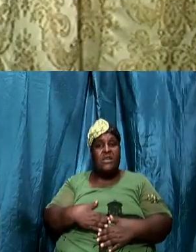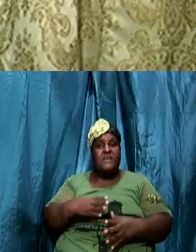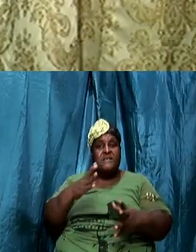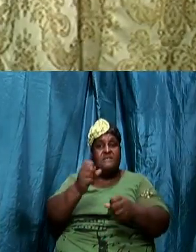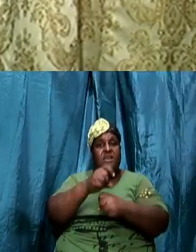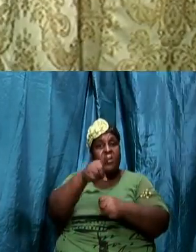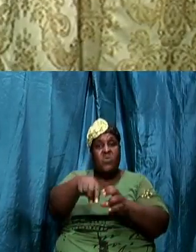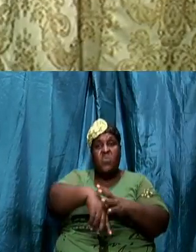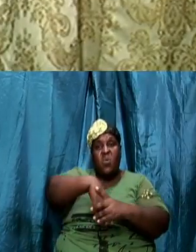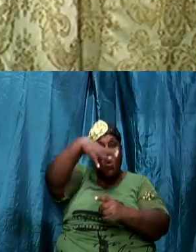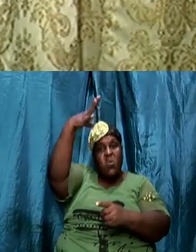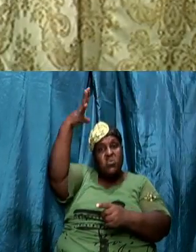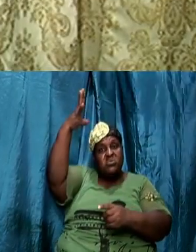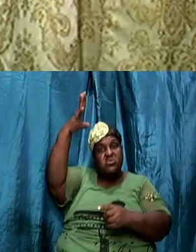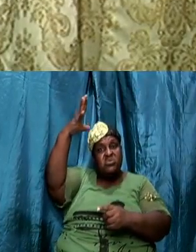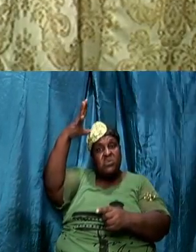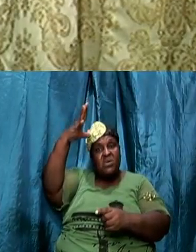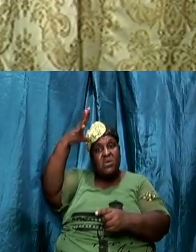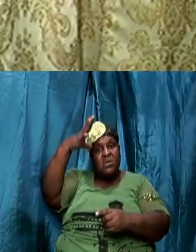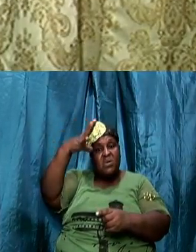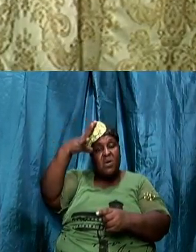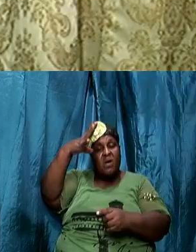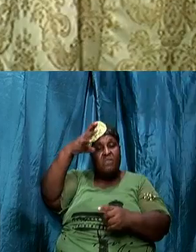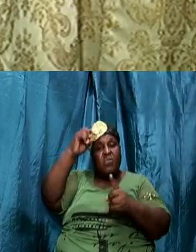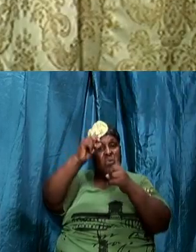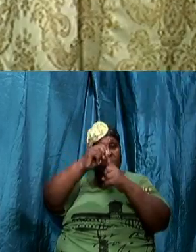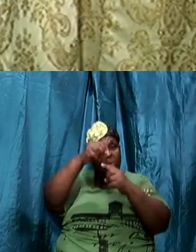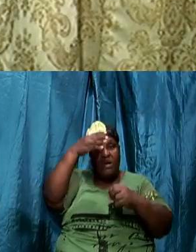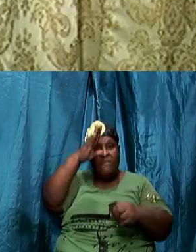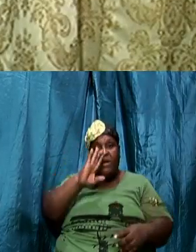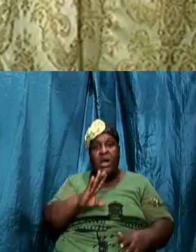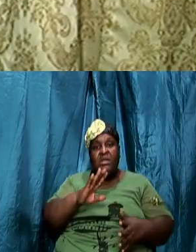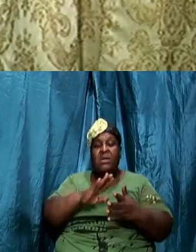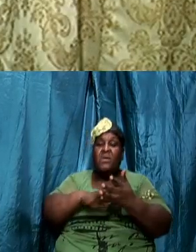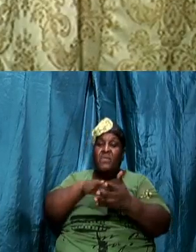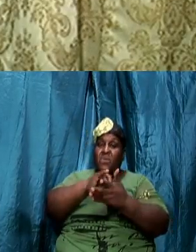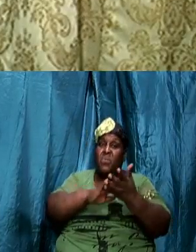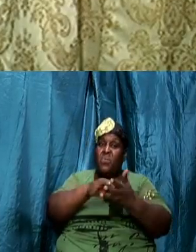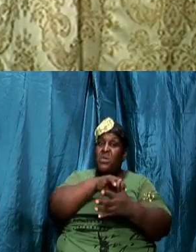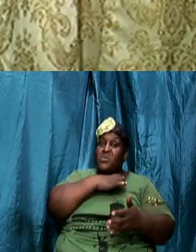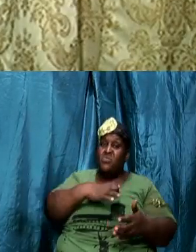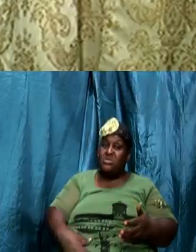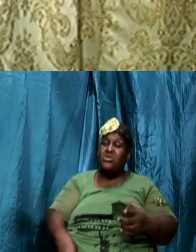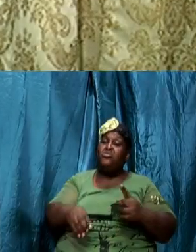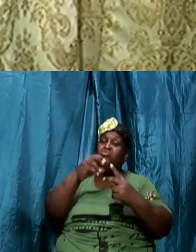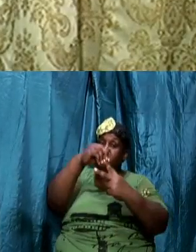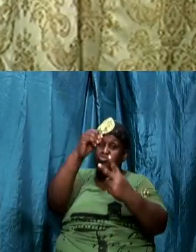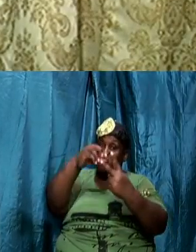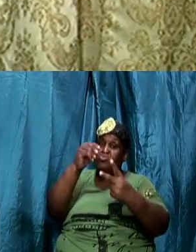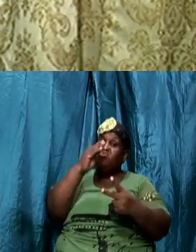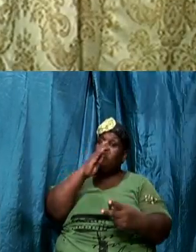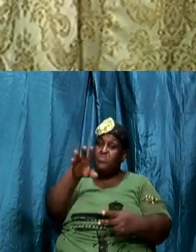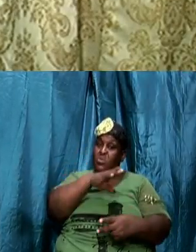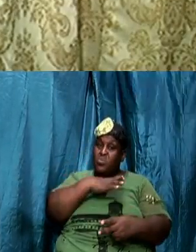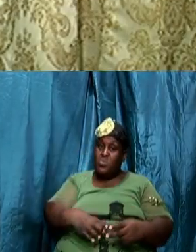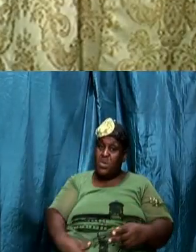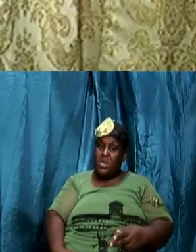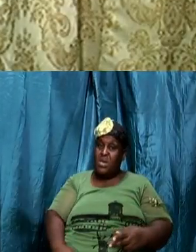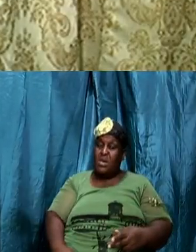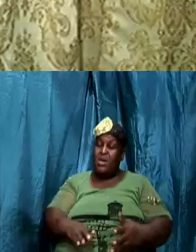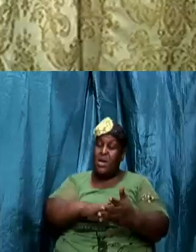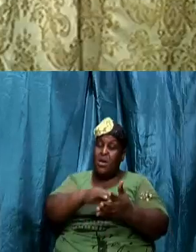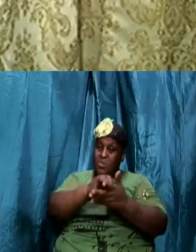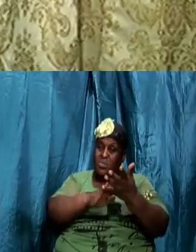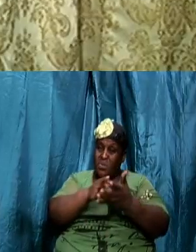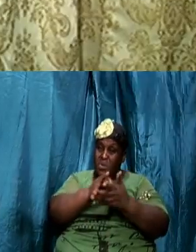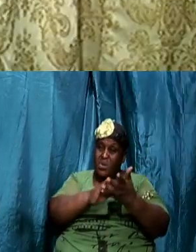now. The weak Christians who choose to be weak and choose to walk a